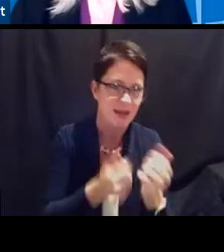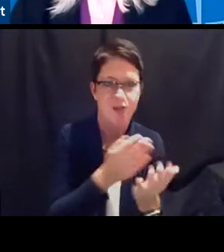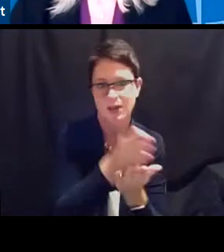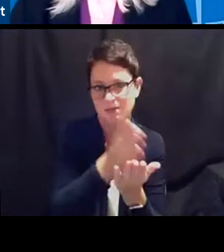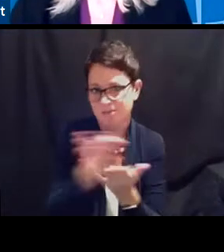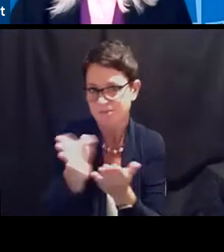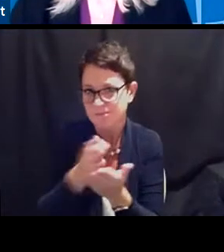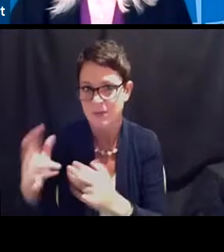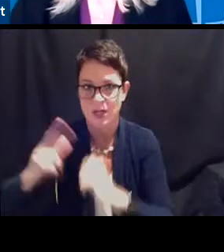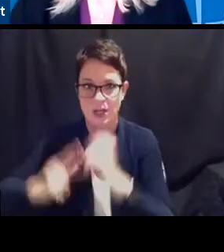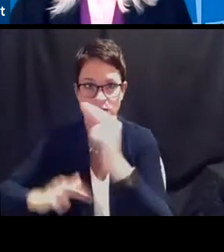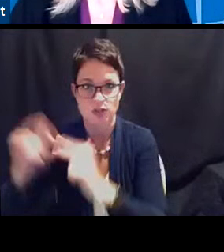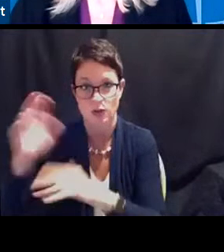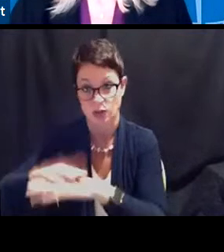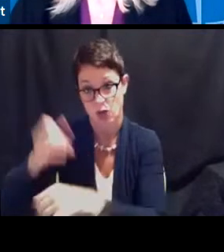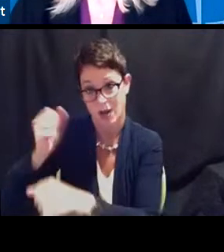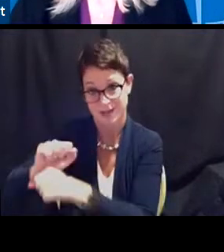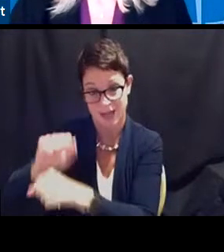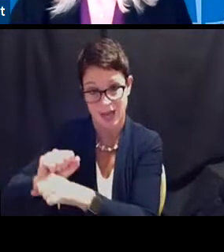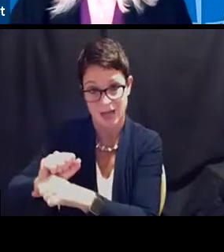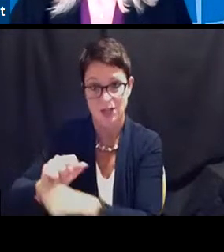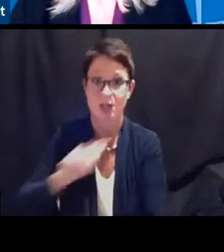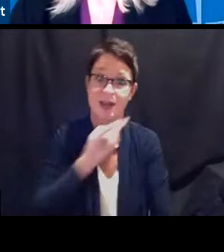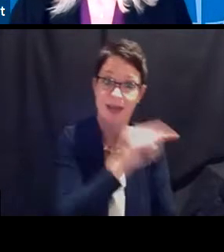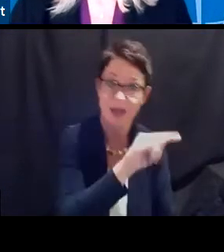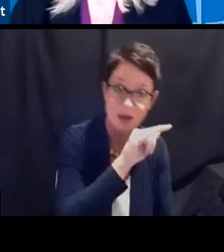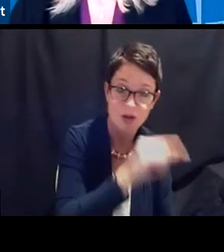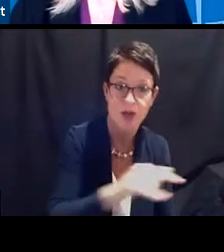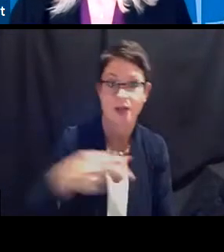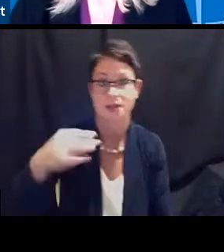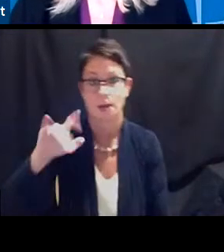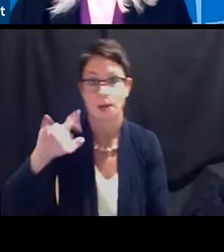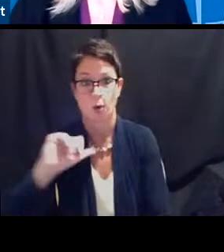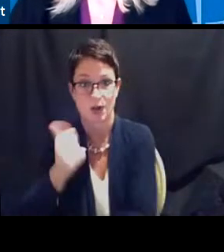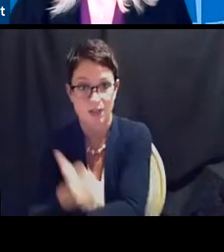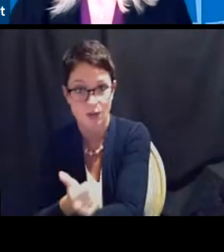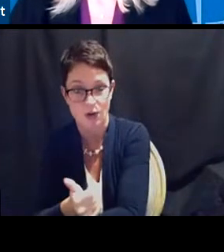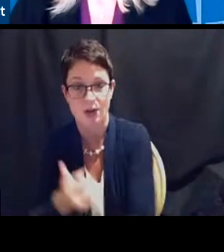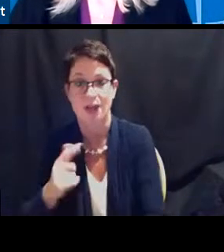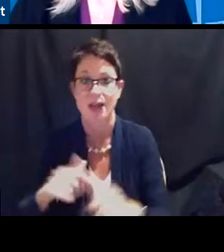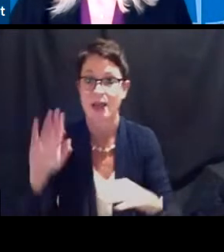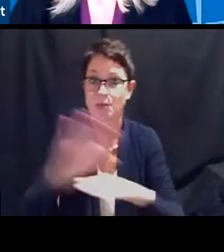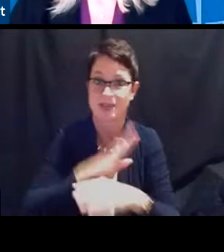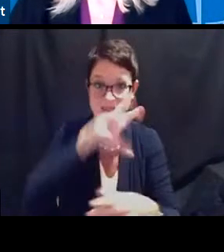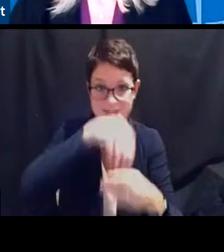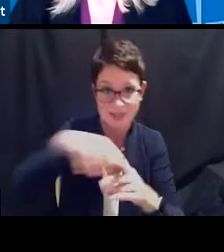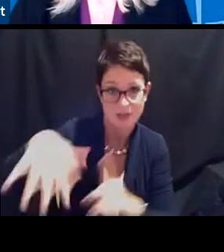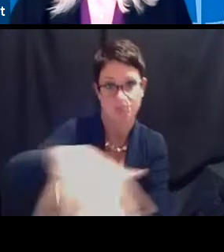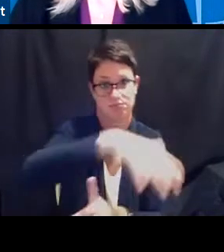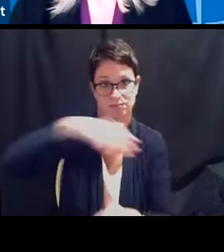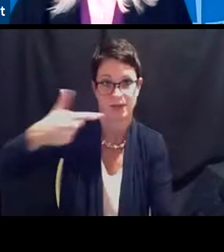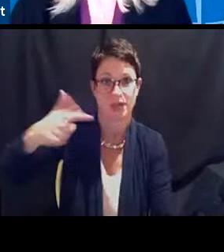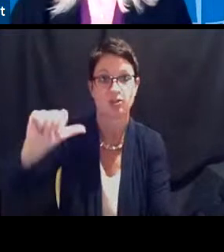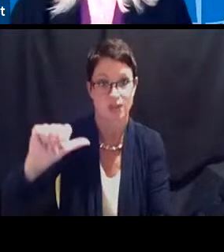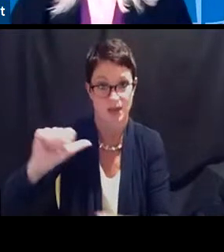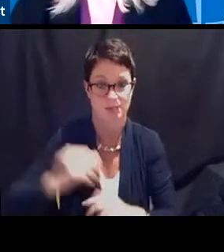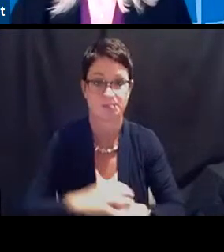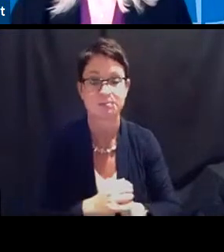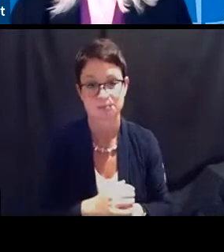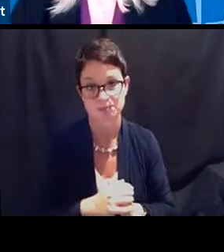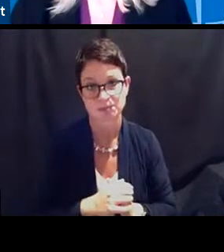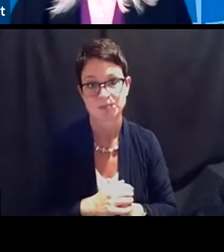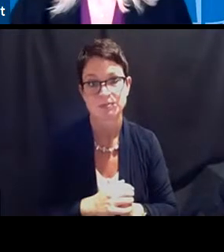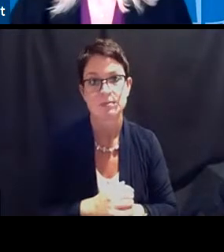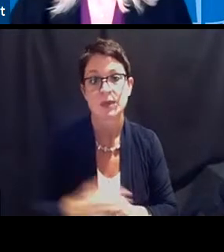from construction on site to the airlines, the Port Authority, and the businesses located in and around LaGuardia. With